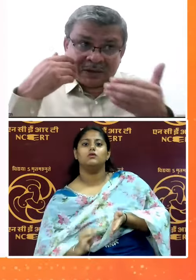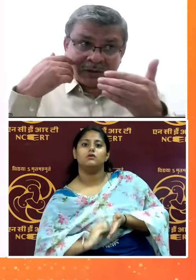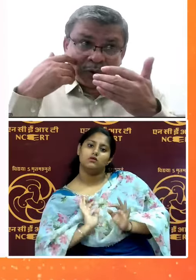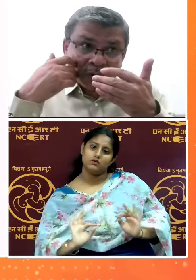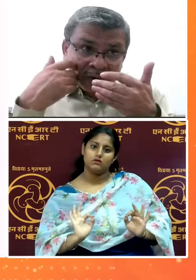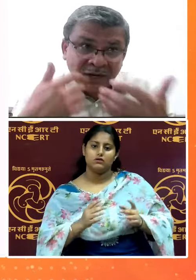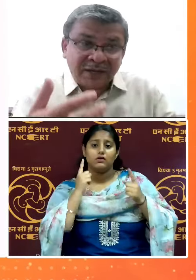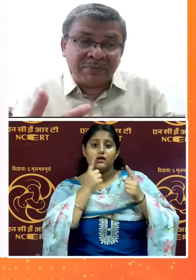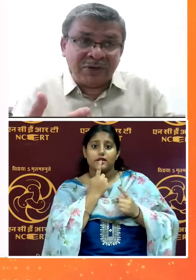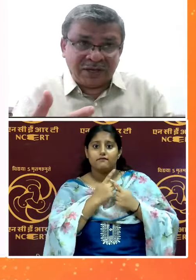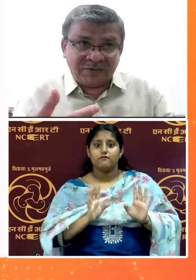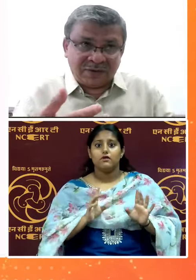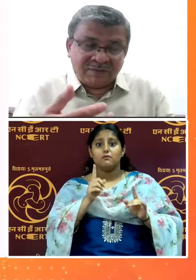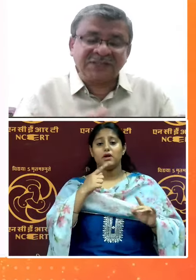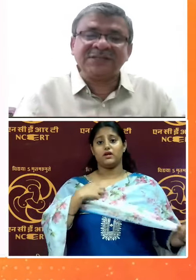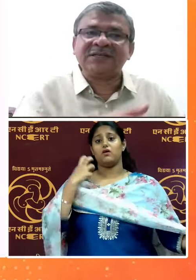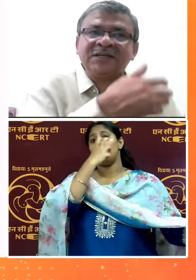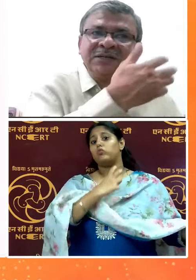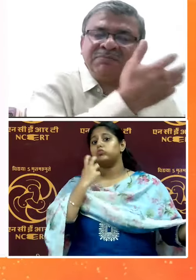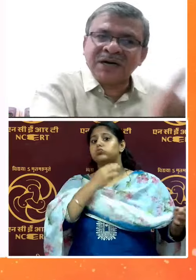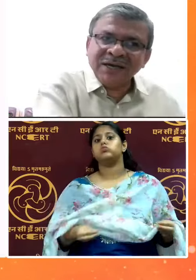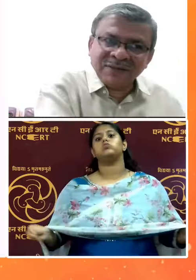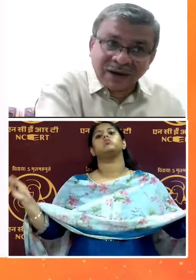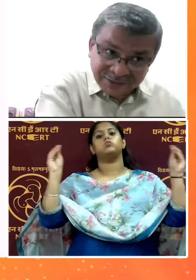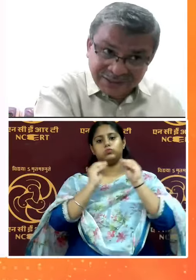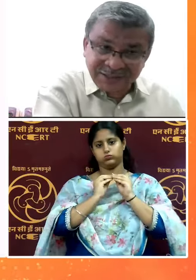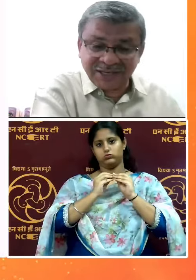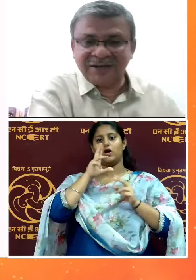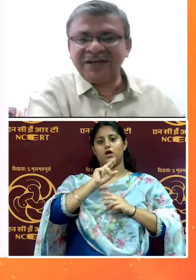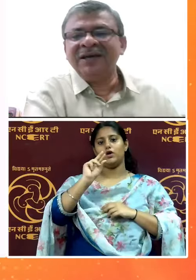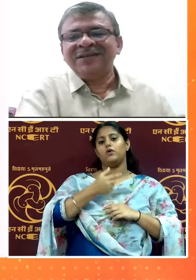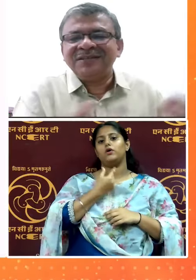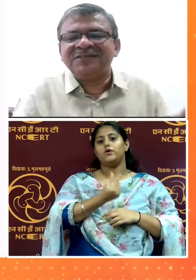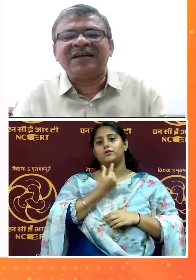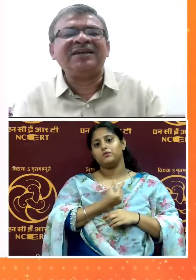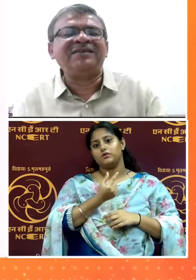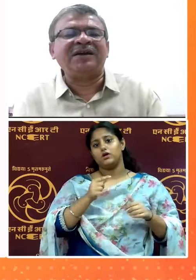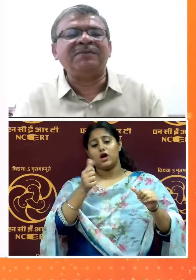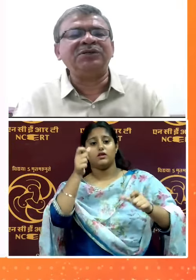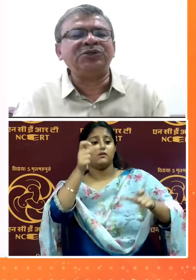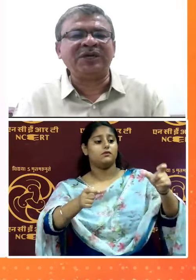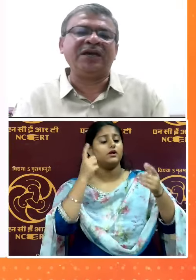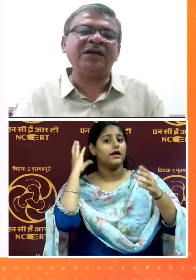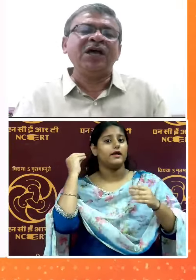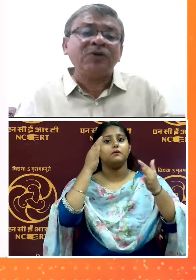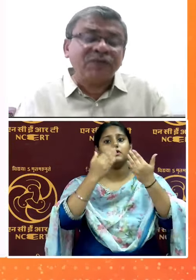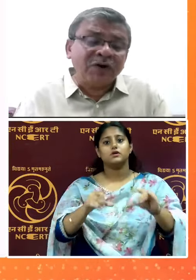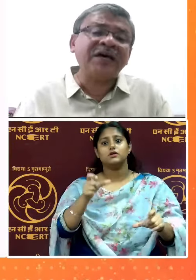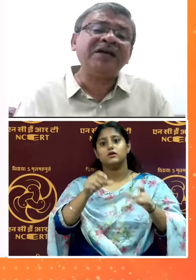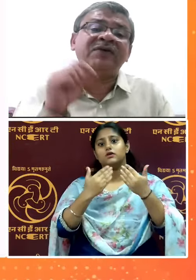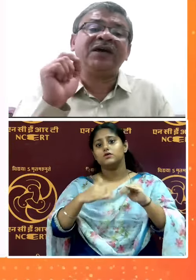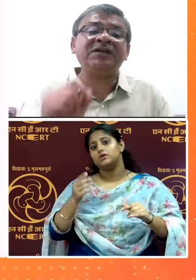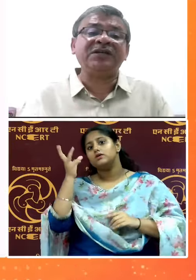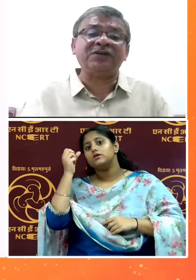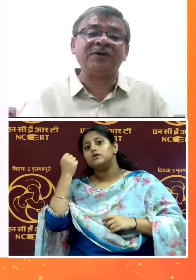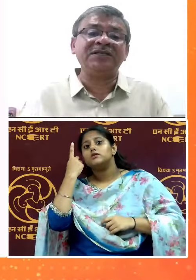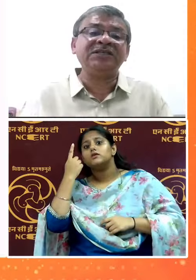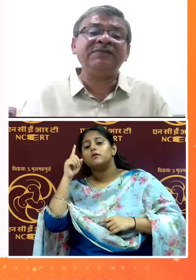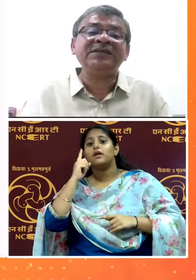the oral communication, which is heard by the other children, this child is unable to hear. So for that, we